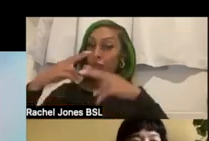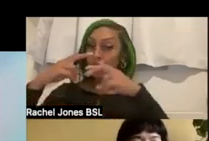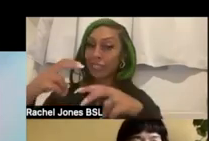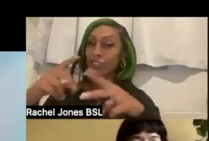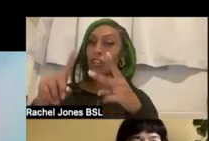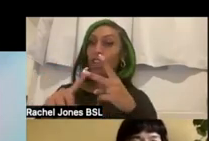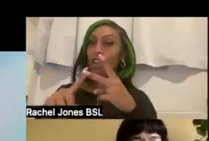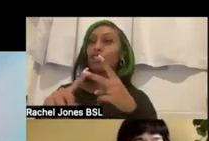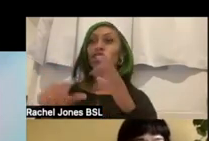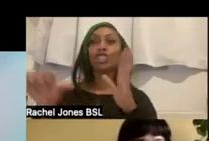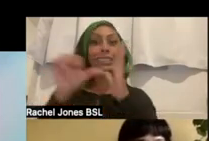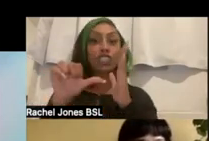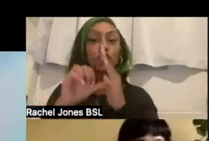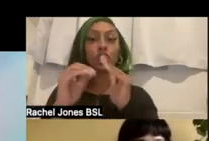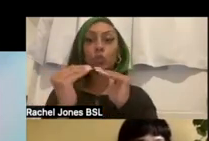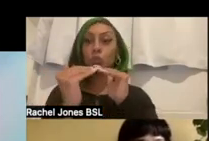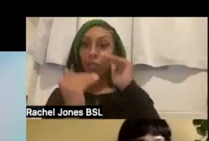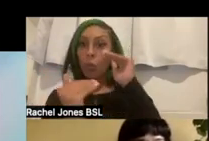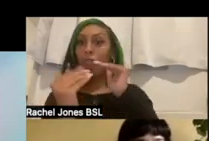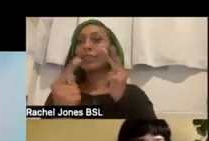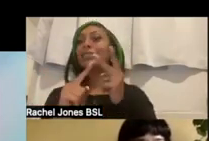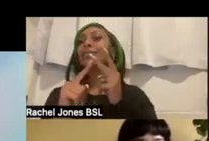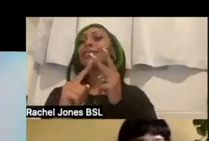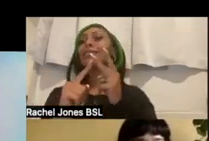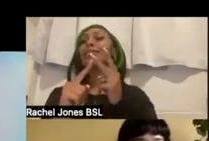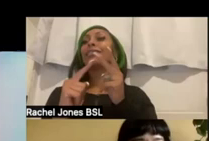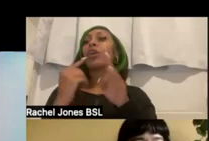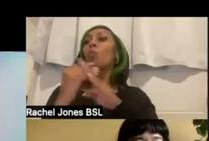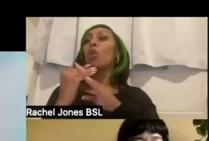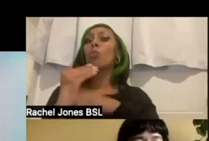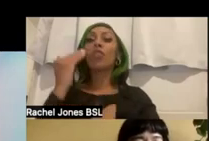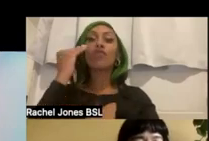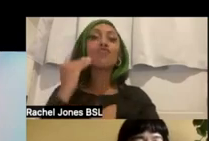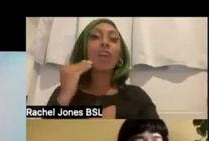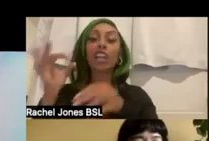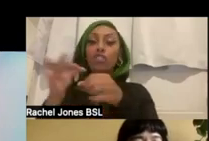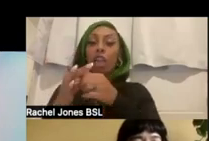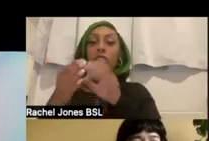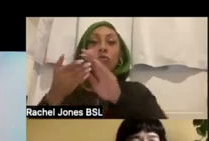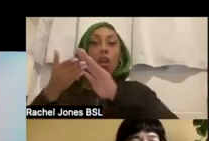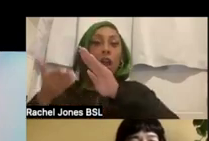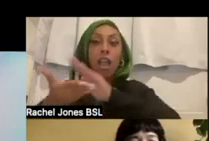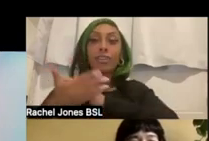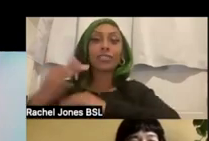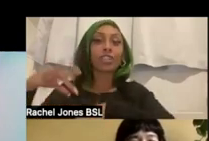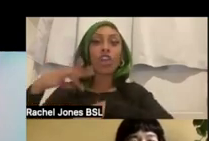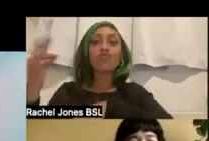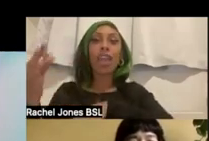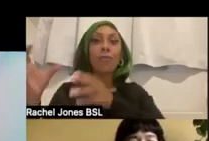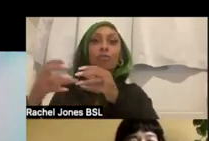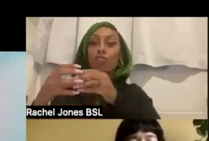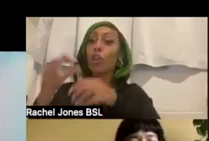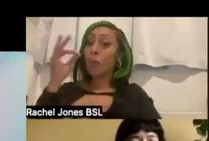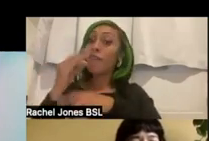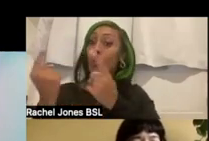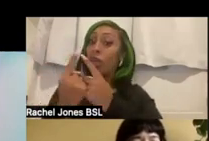with racialized and underrepresented groups, I think there are a few things that we need to ask ourselves and reflect